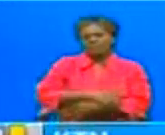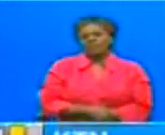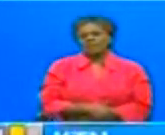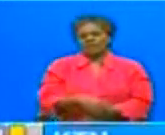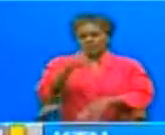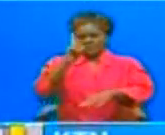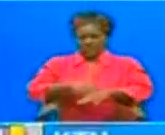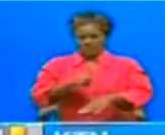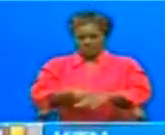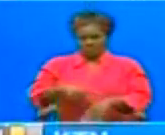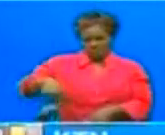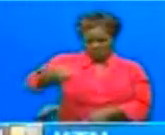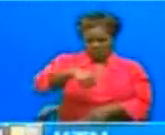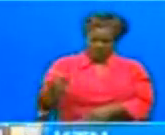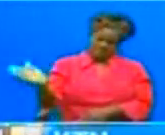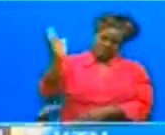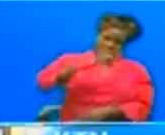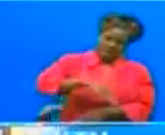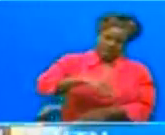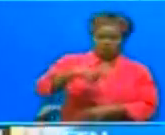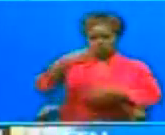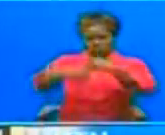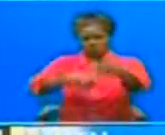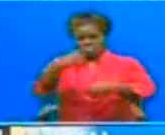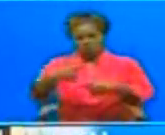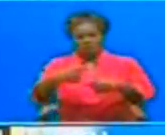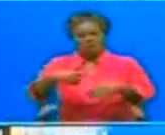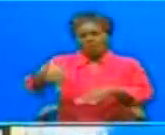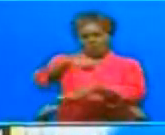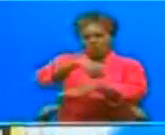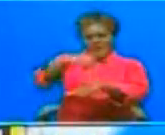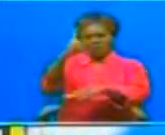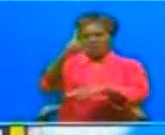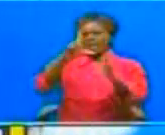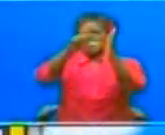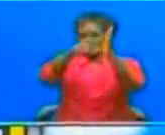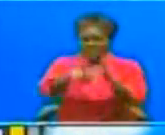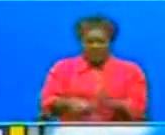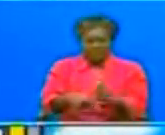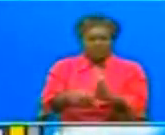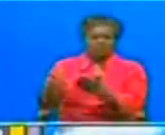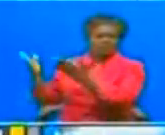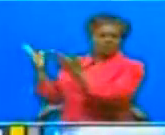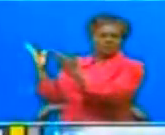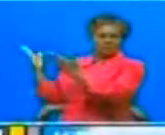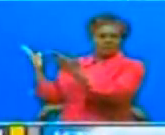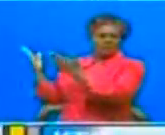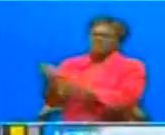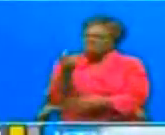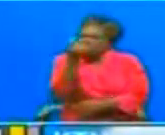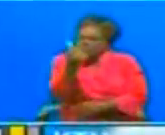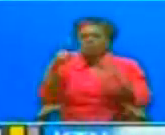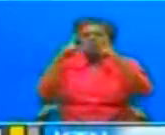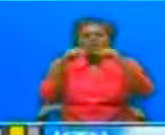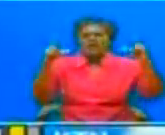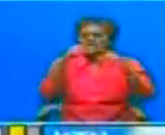when we will come back to continue. About an hour later, Sonia Birdi walked out but had very few words for